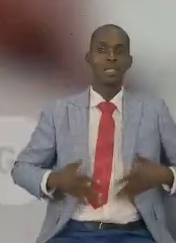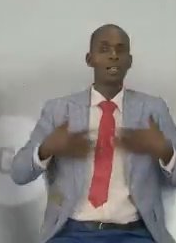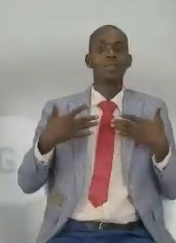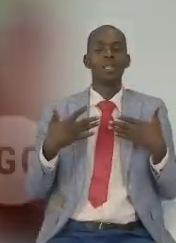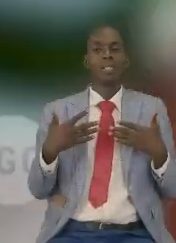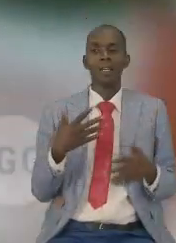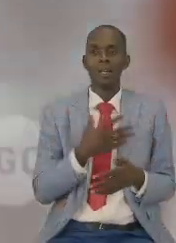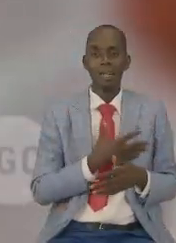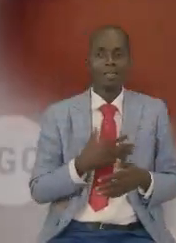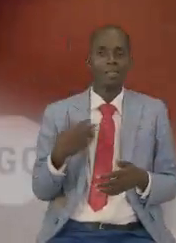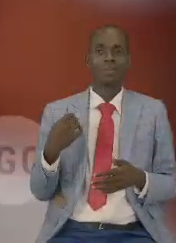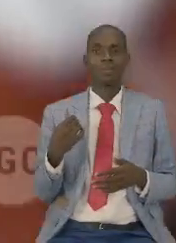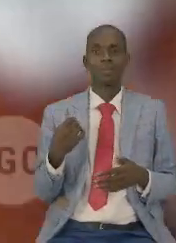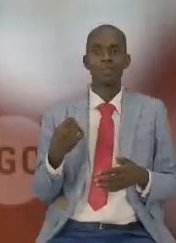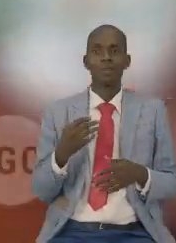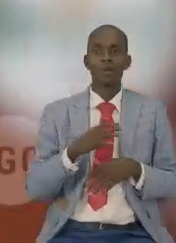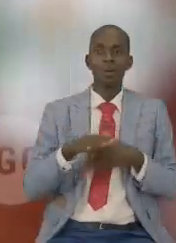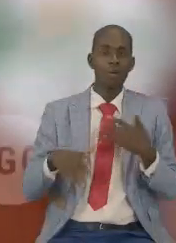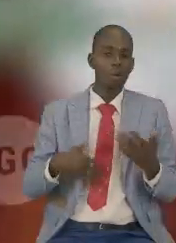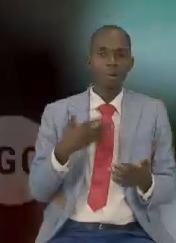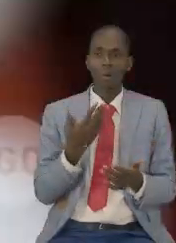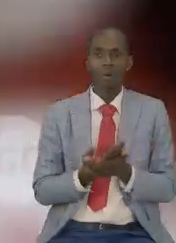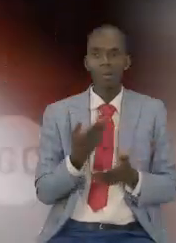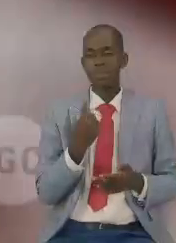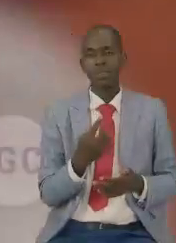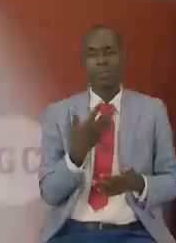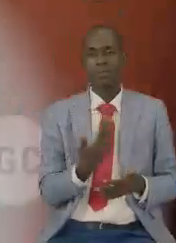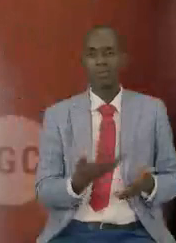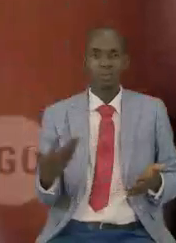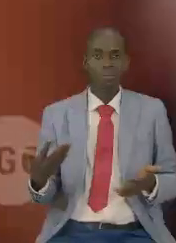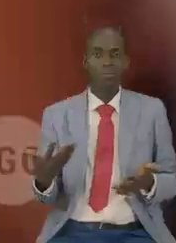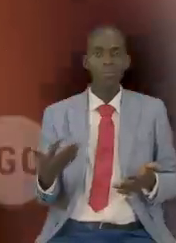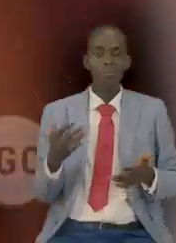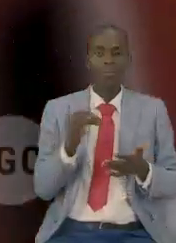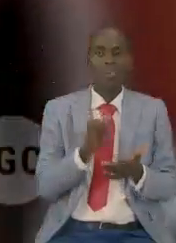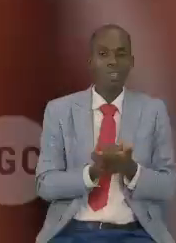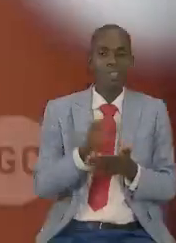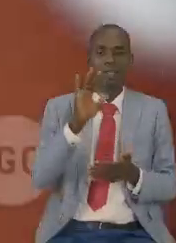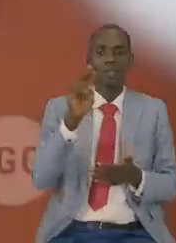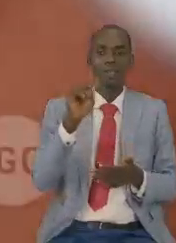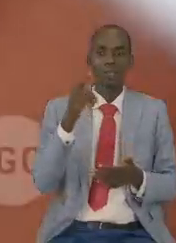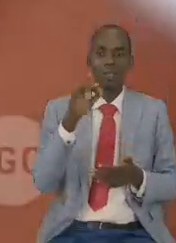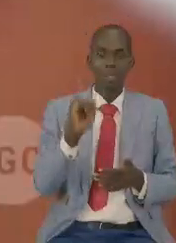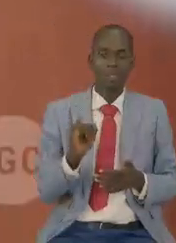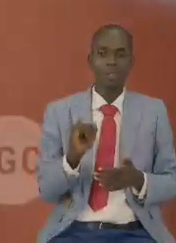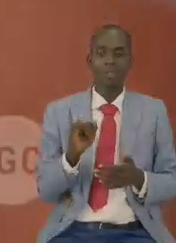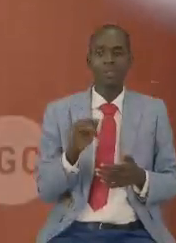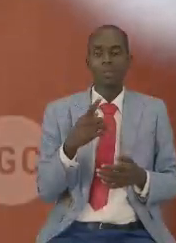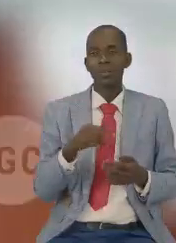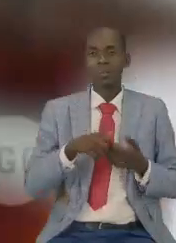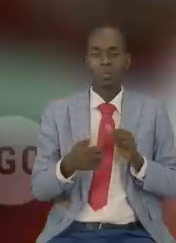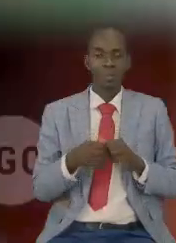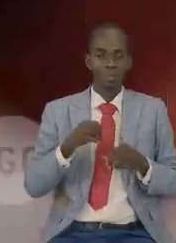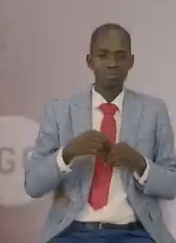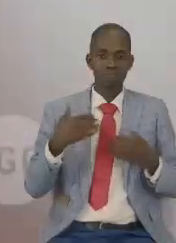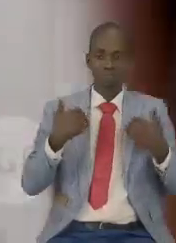organs returned back in a good shape and function. And then we give God